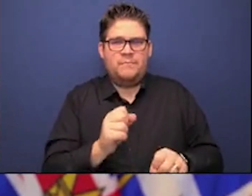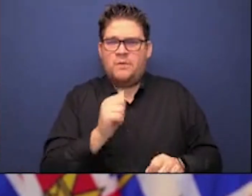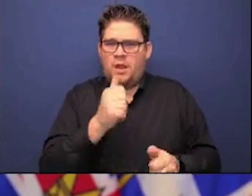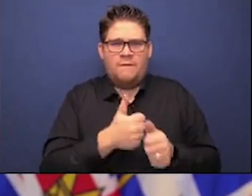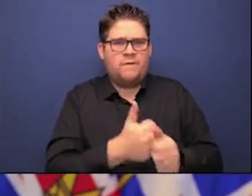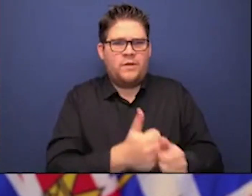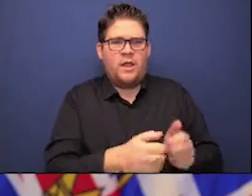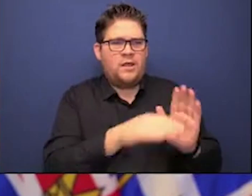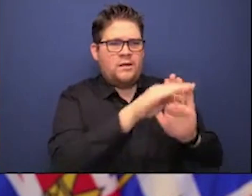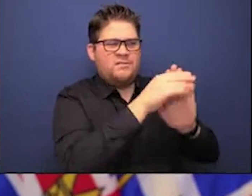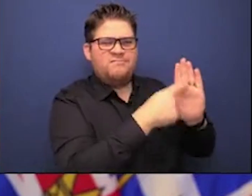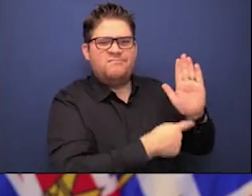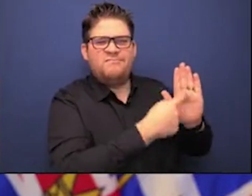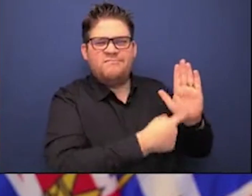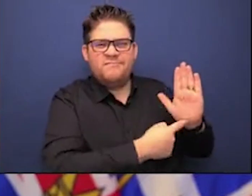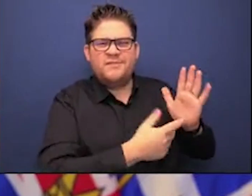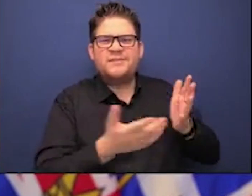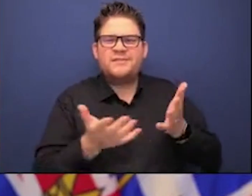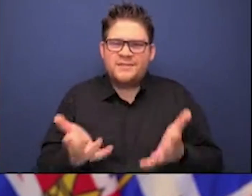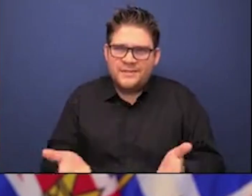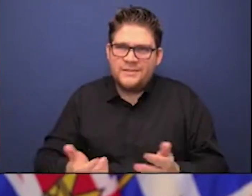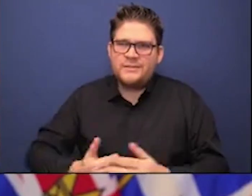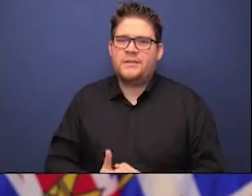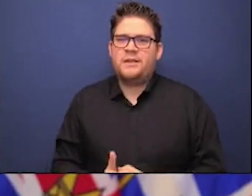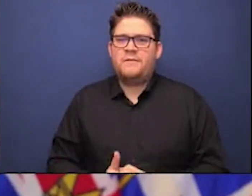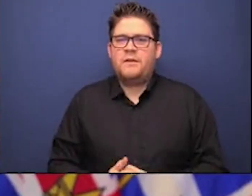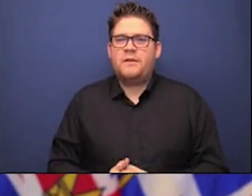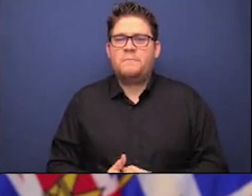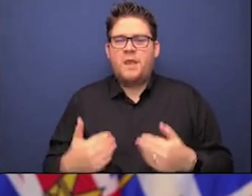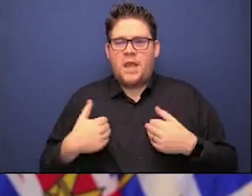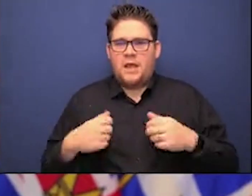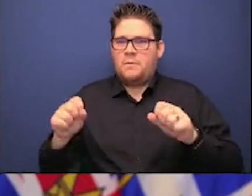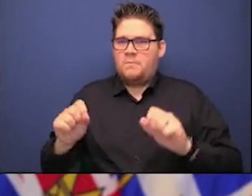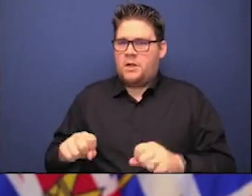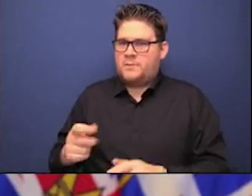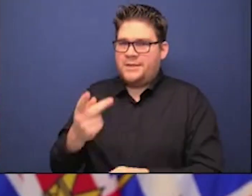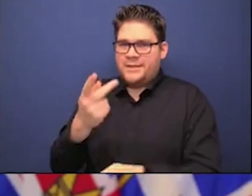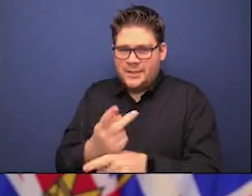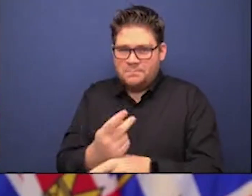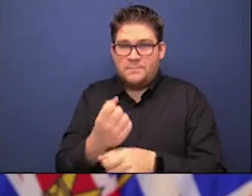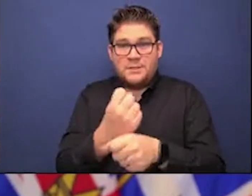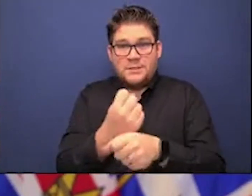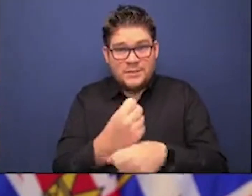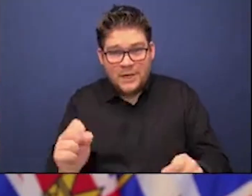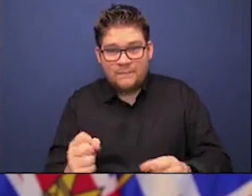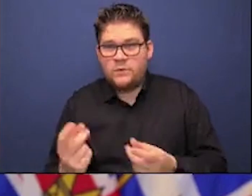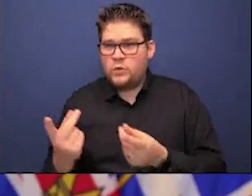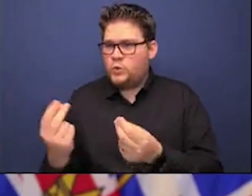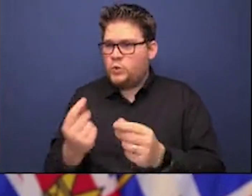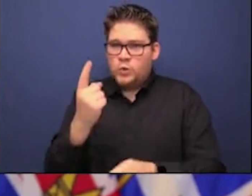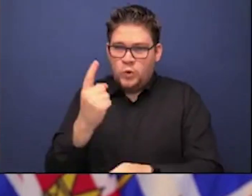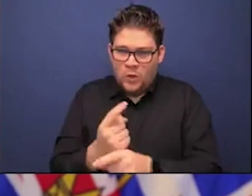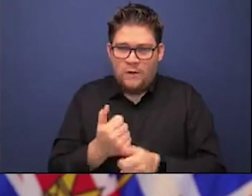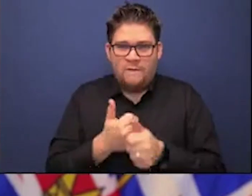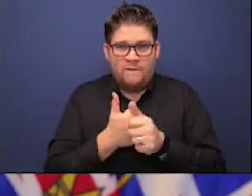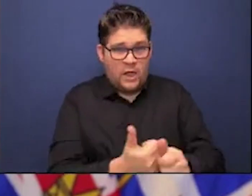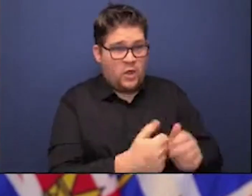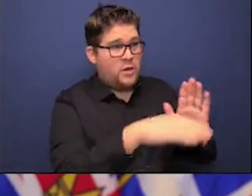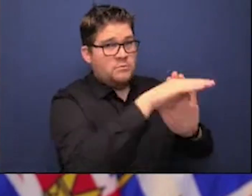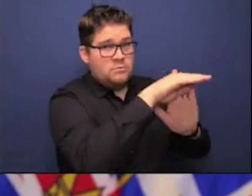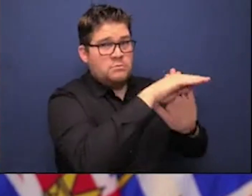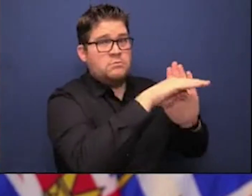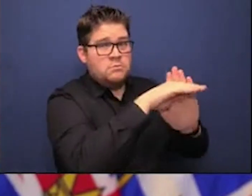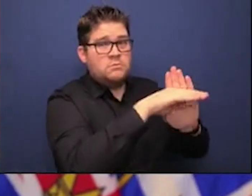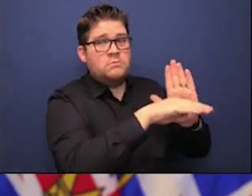intense physical activity that you can do outside more safely than inside. So it again aligns with what we've learned over the